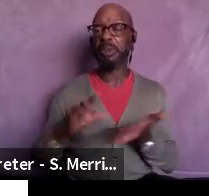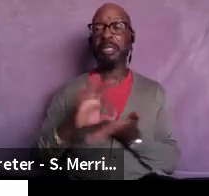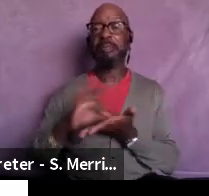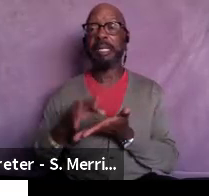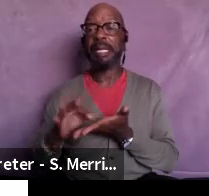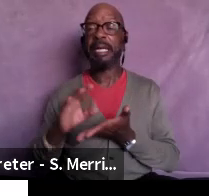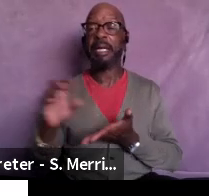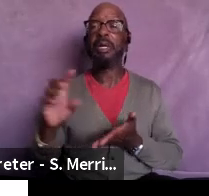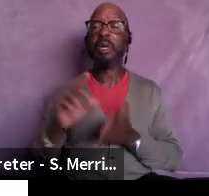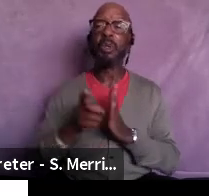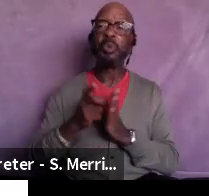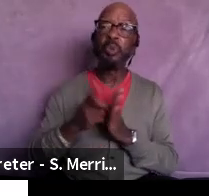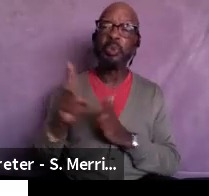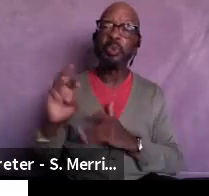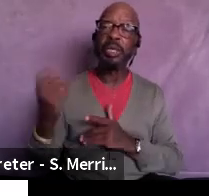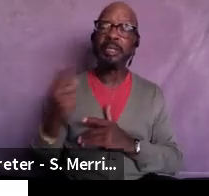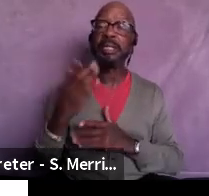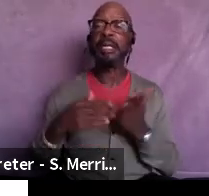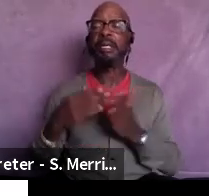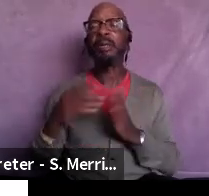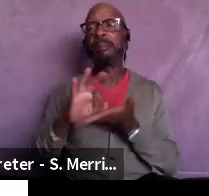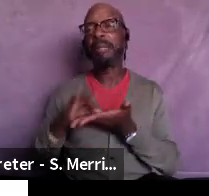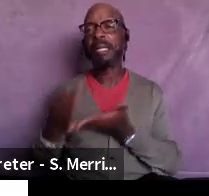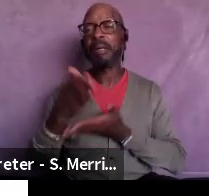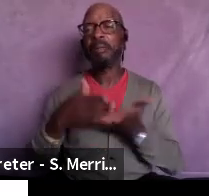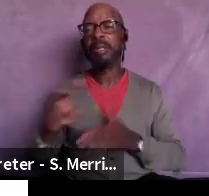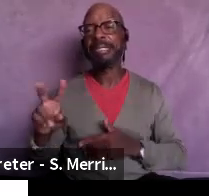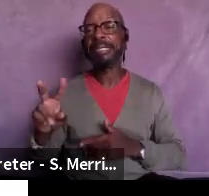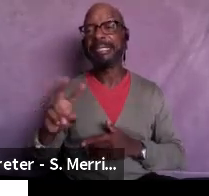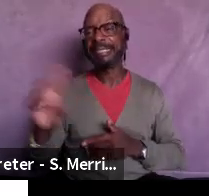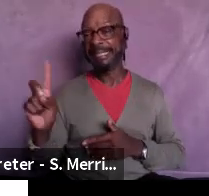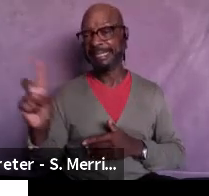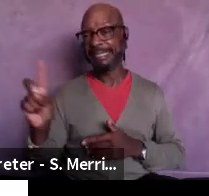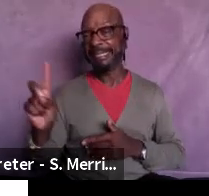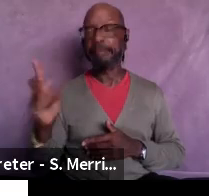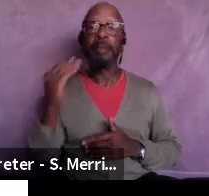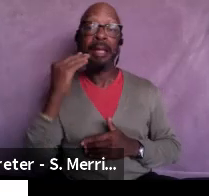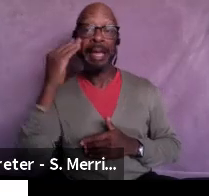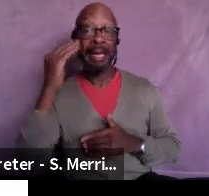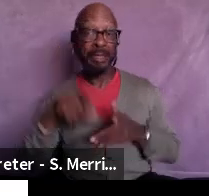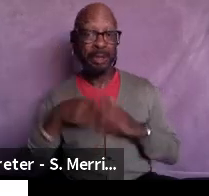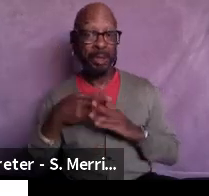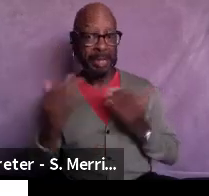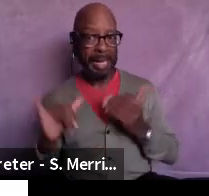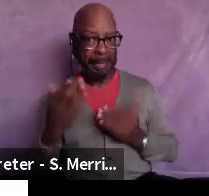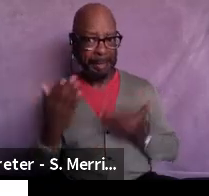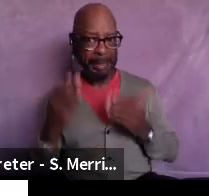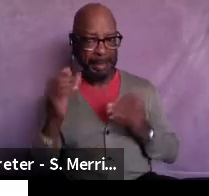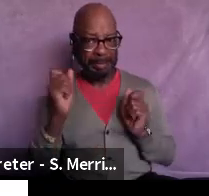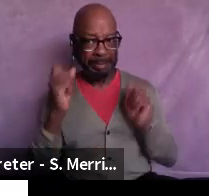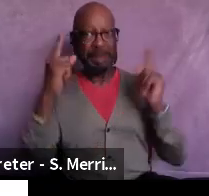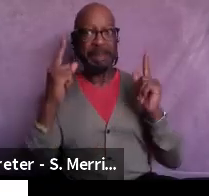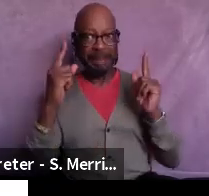under Medicare Part D, Head Start programs. You may find that one a little bit surprising, but Head Start programs